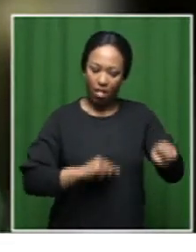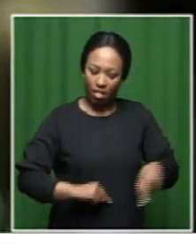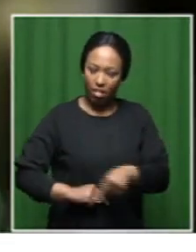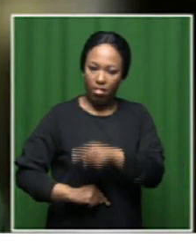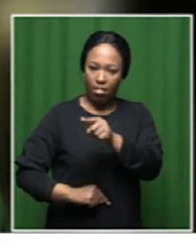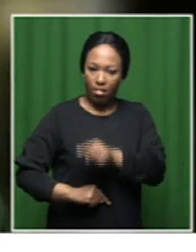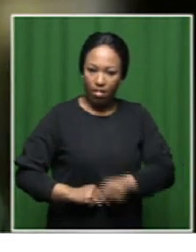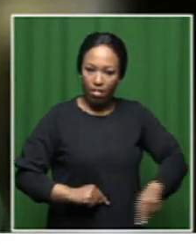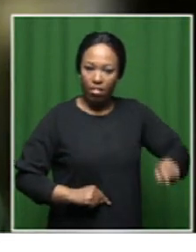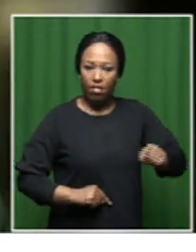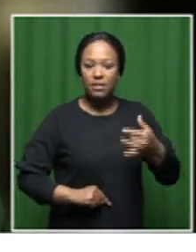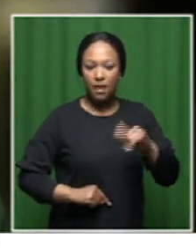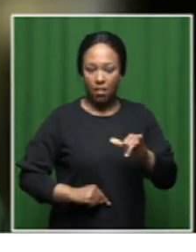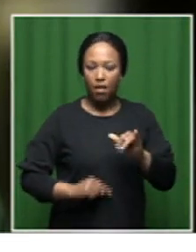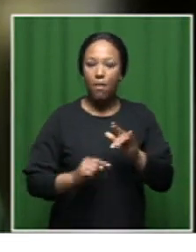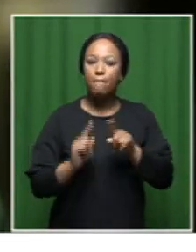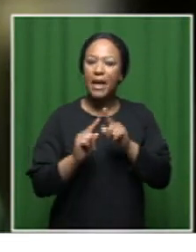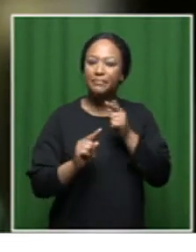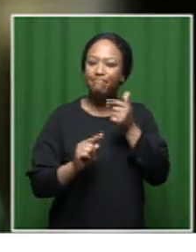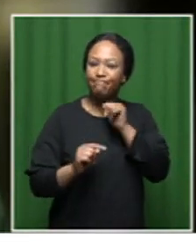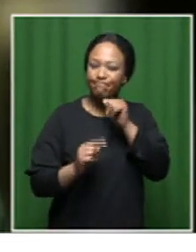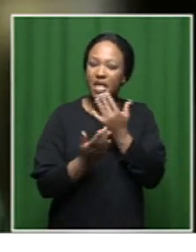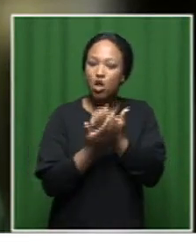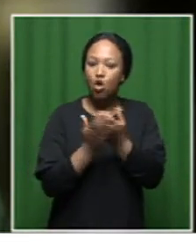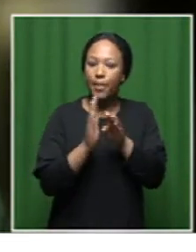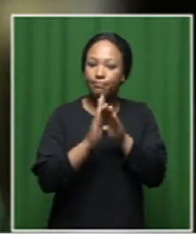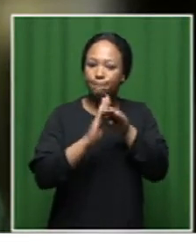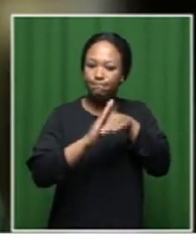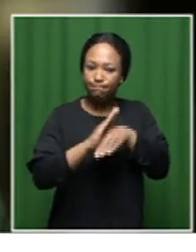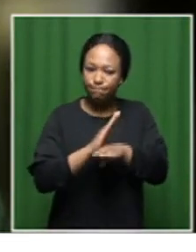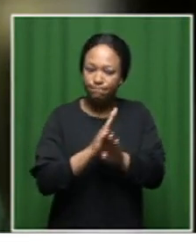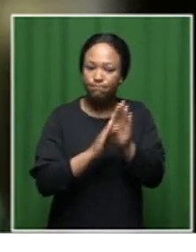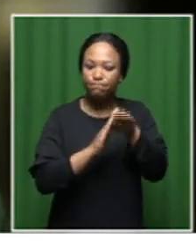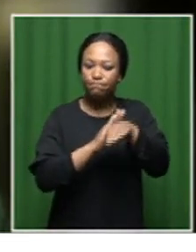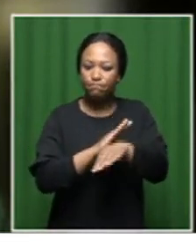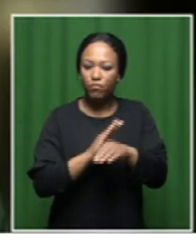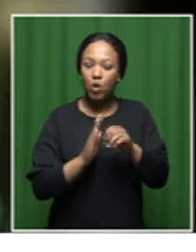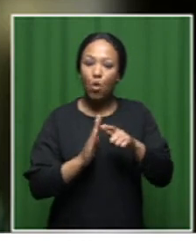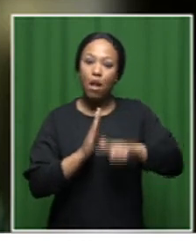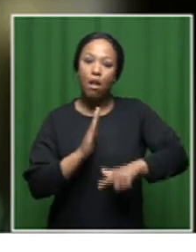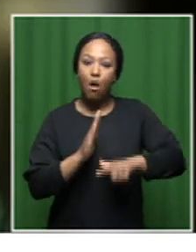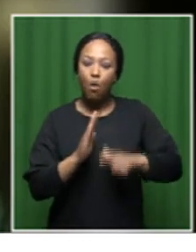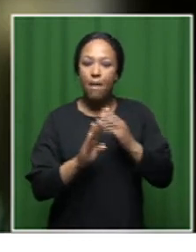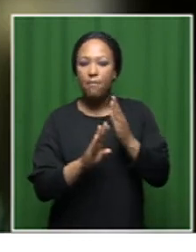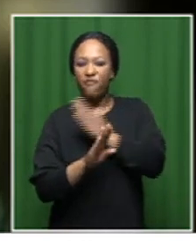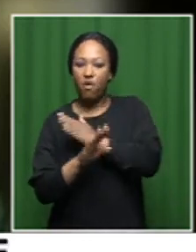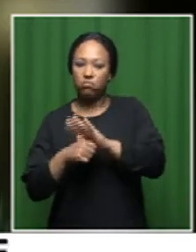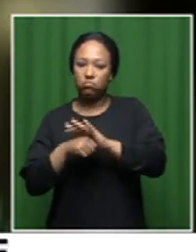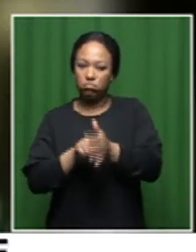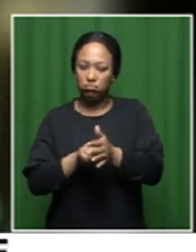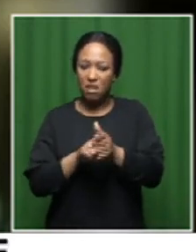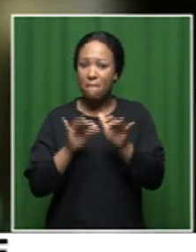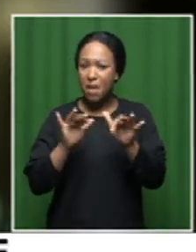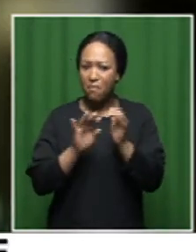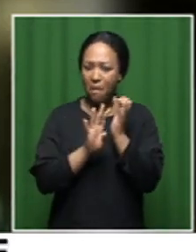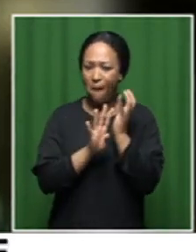immigration. And still, although interest rates are going up, we still have low interest rates comparable to pre-COVID. So we're still seeing buyers